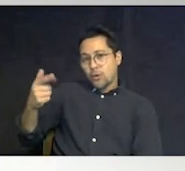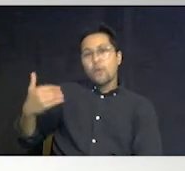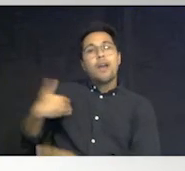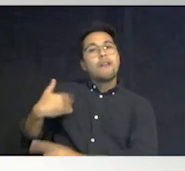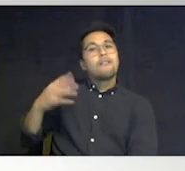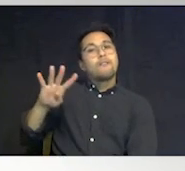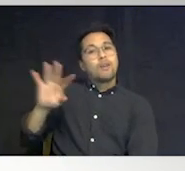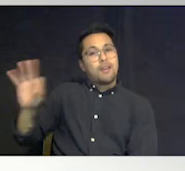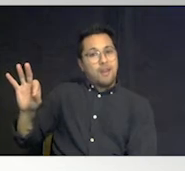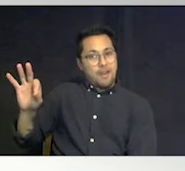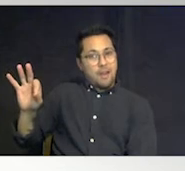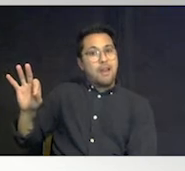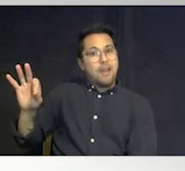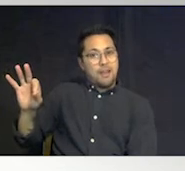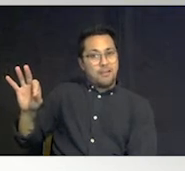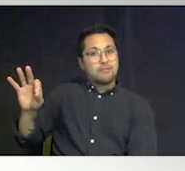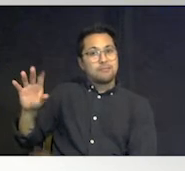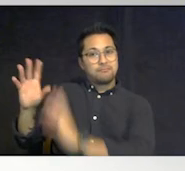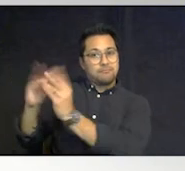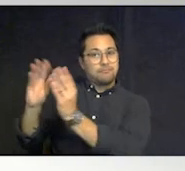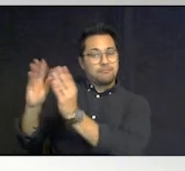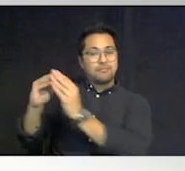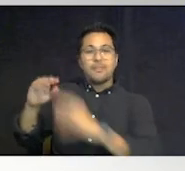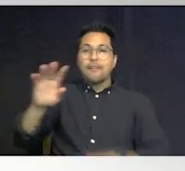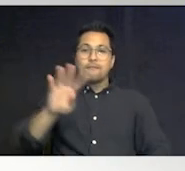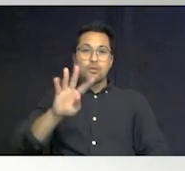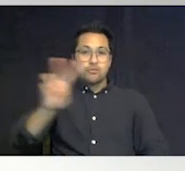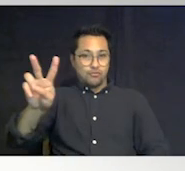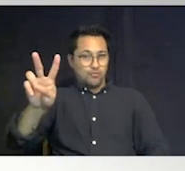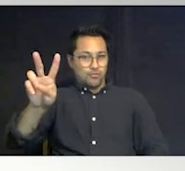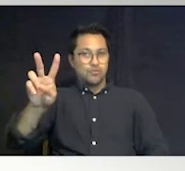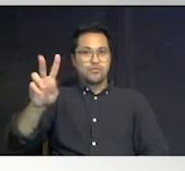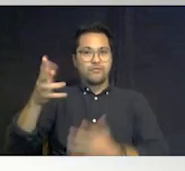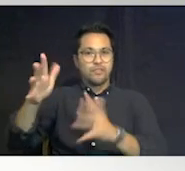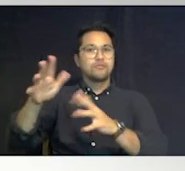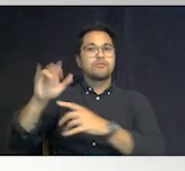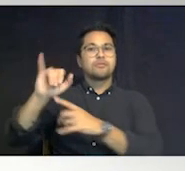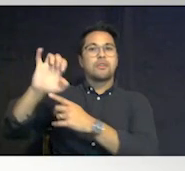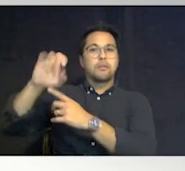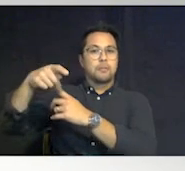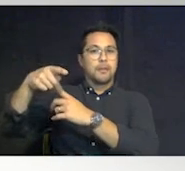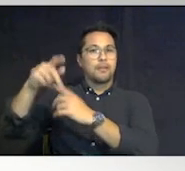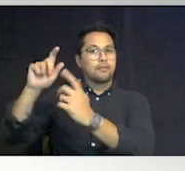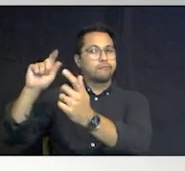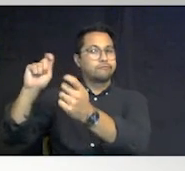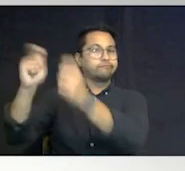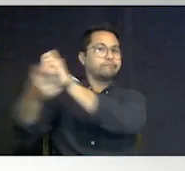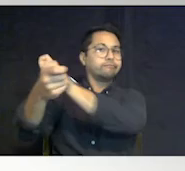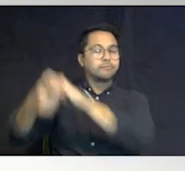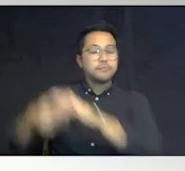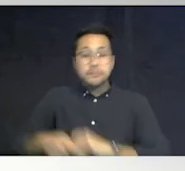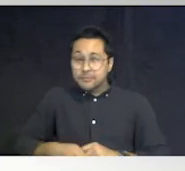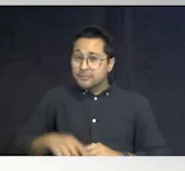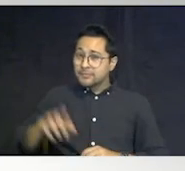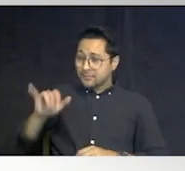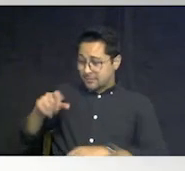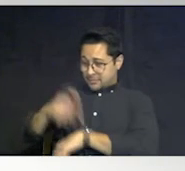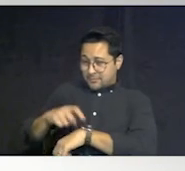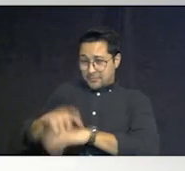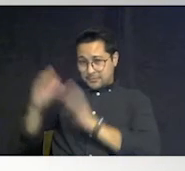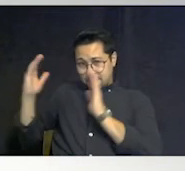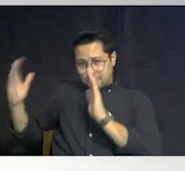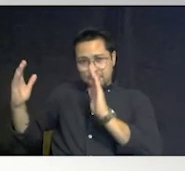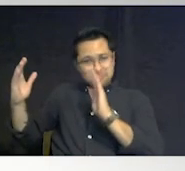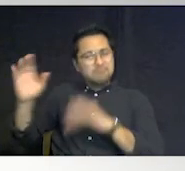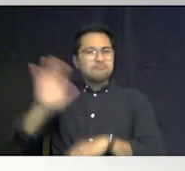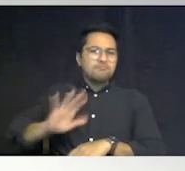and 42 came out with a revised IEP. And again, keeping in mind that this time frame is that 14